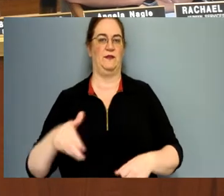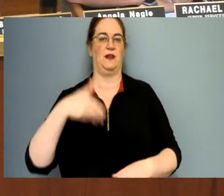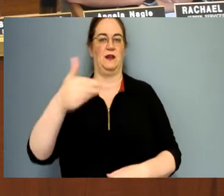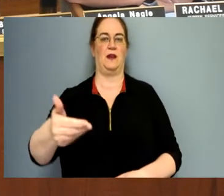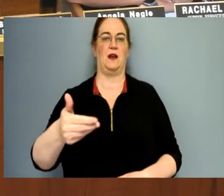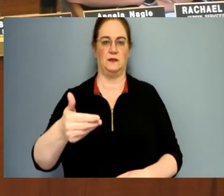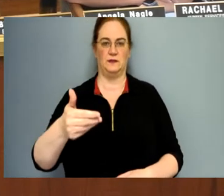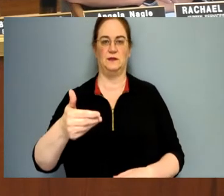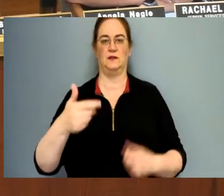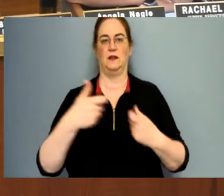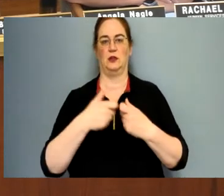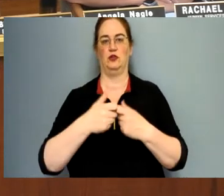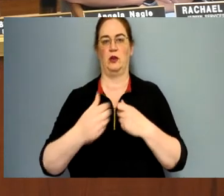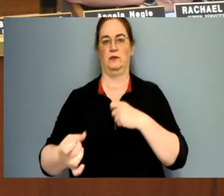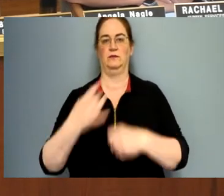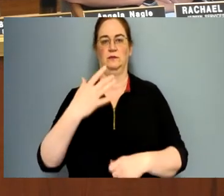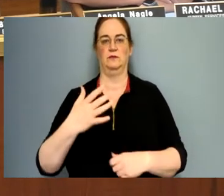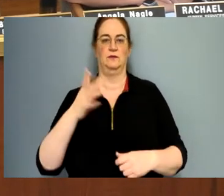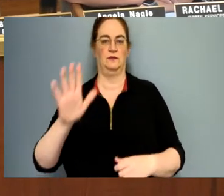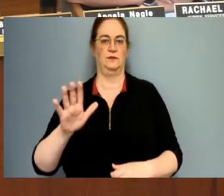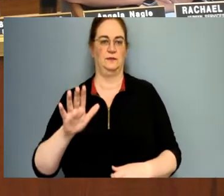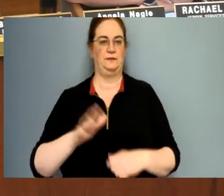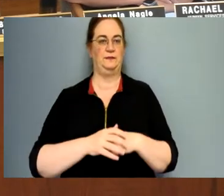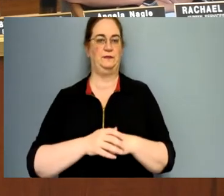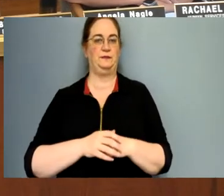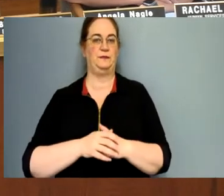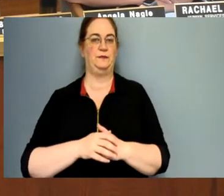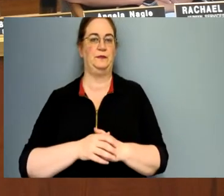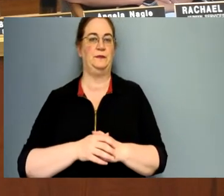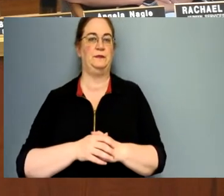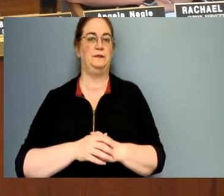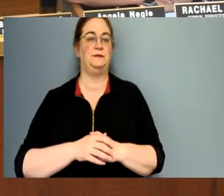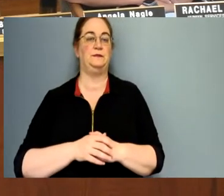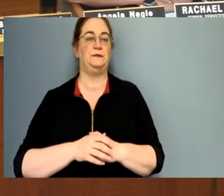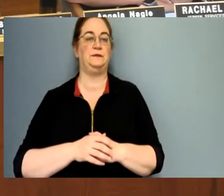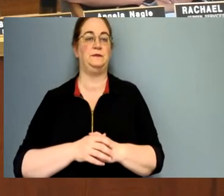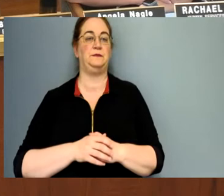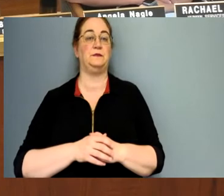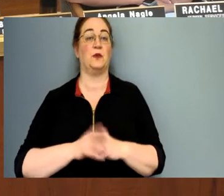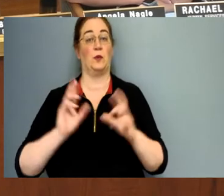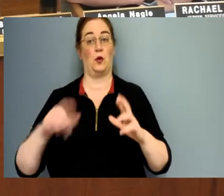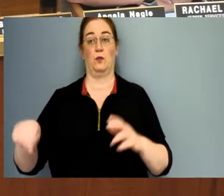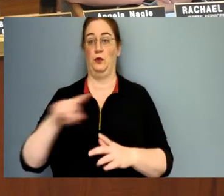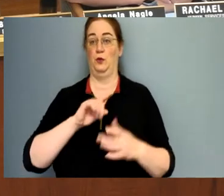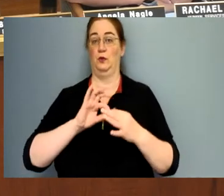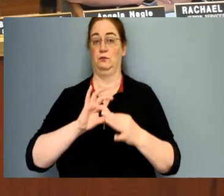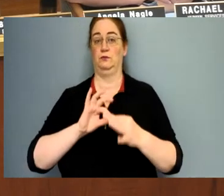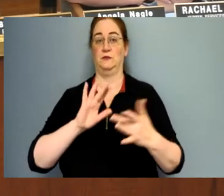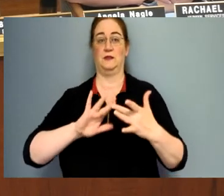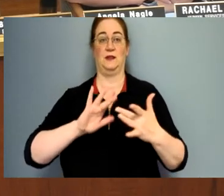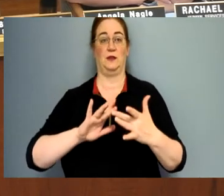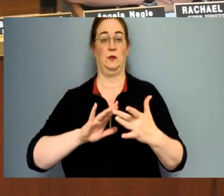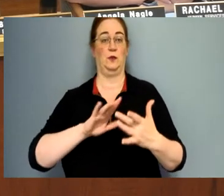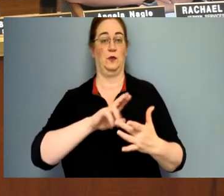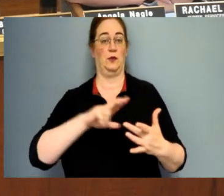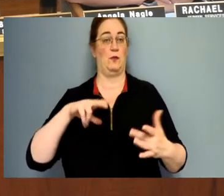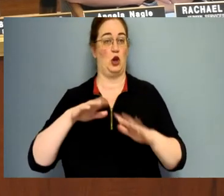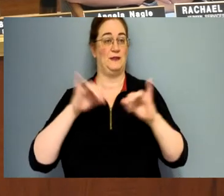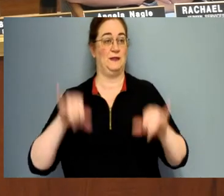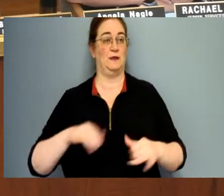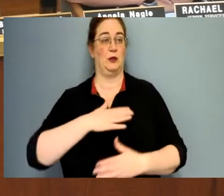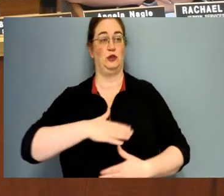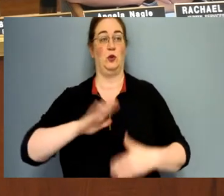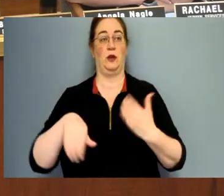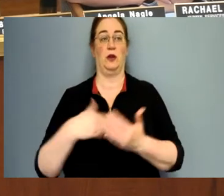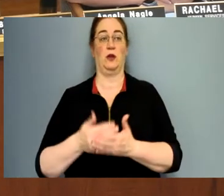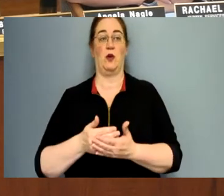round electronically delivered to your inbox. We hope that you are staying connected with our park system and enjoying all of